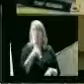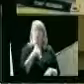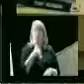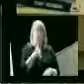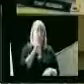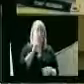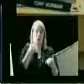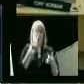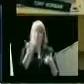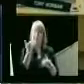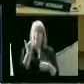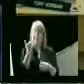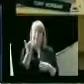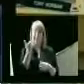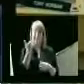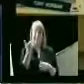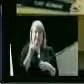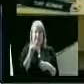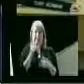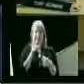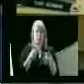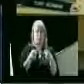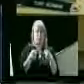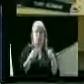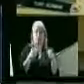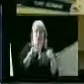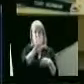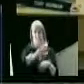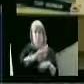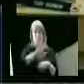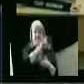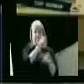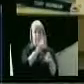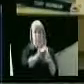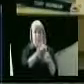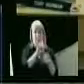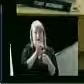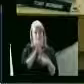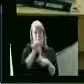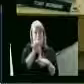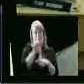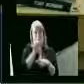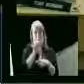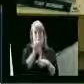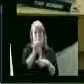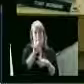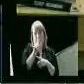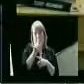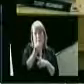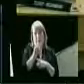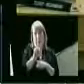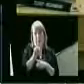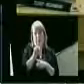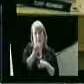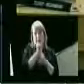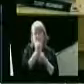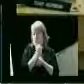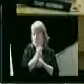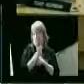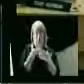jurisdiction in terms of the specifics of Mr. Settles' case,